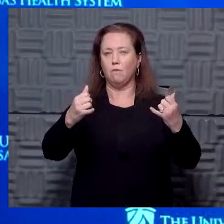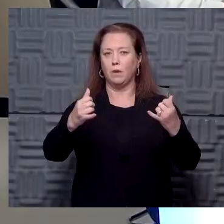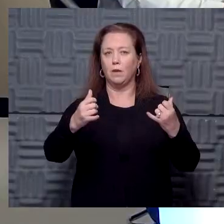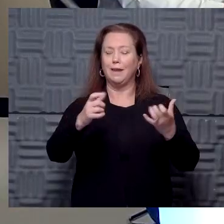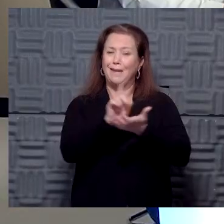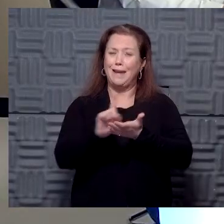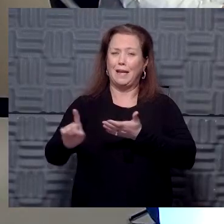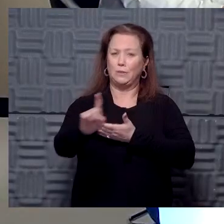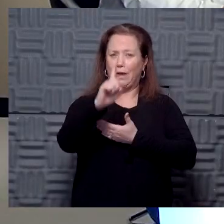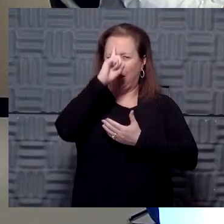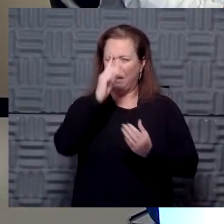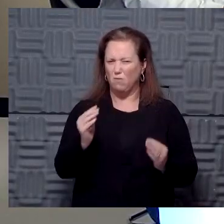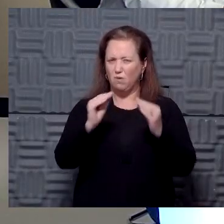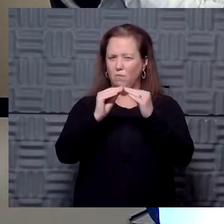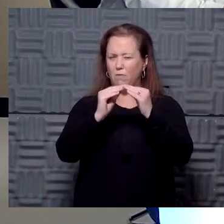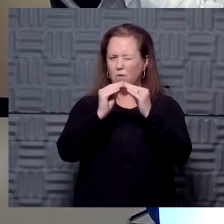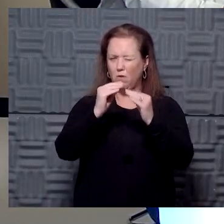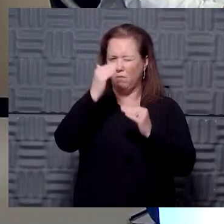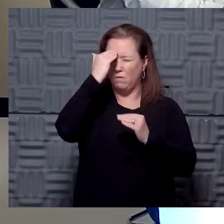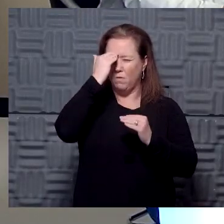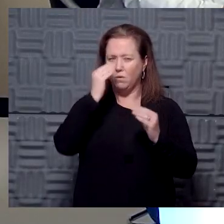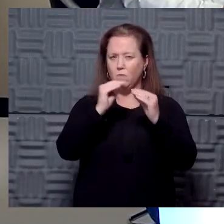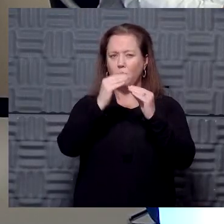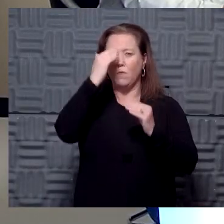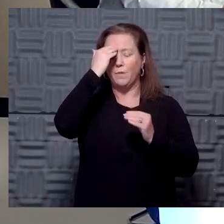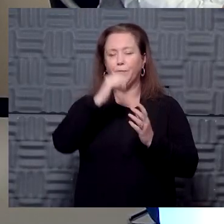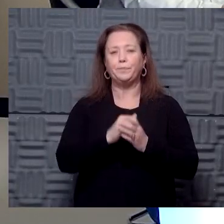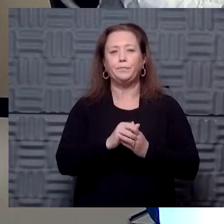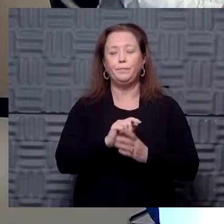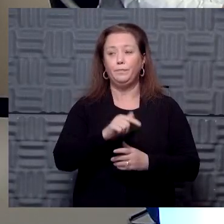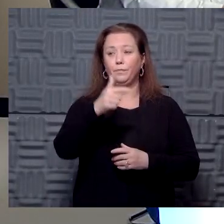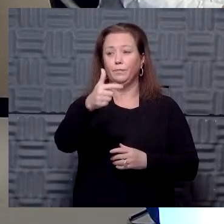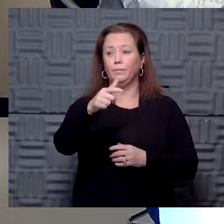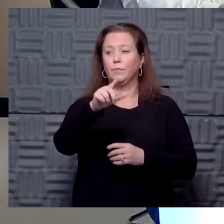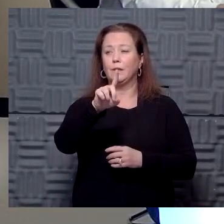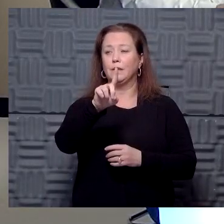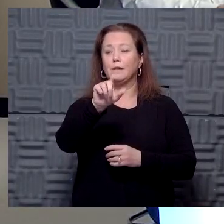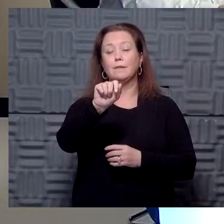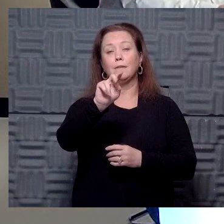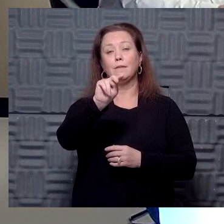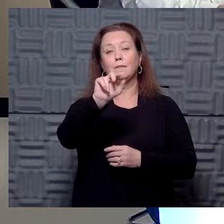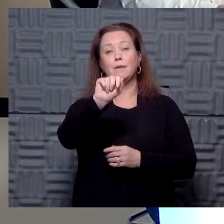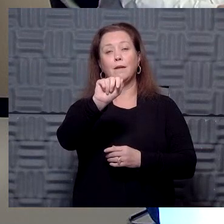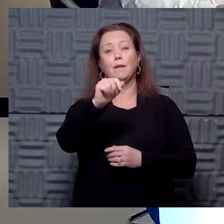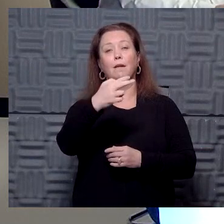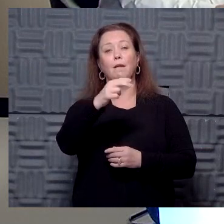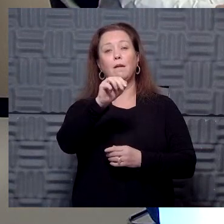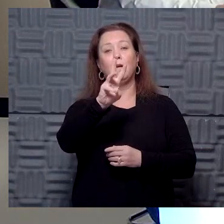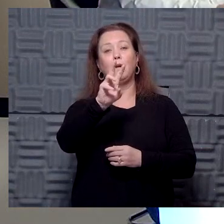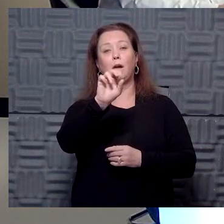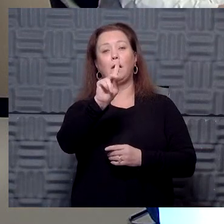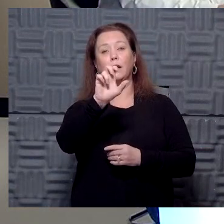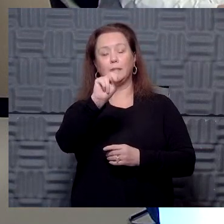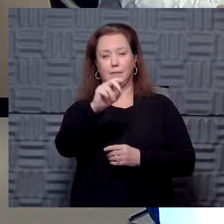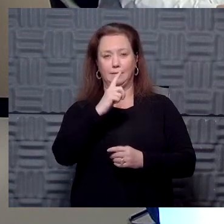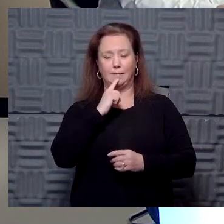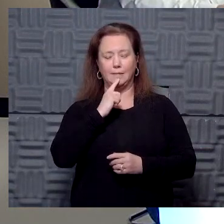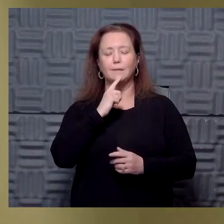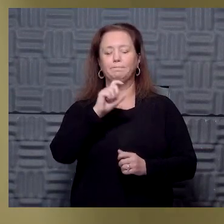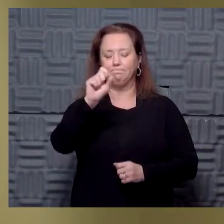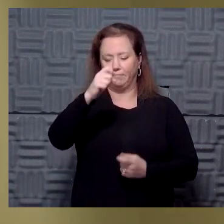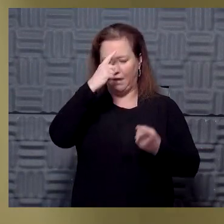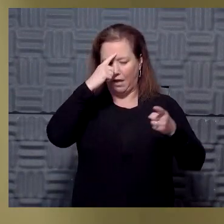now. Dana, any thoughts? Yeah, I think I agree with you. If we can get to that 50 to 70%